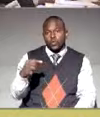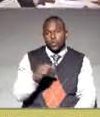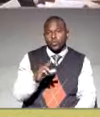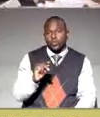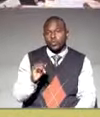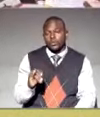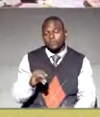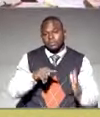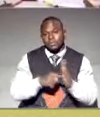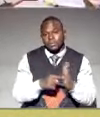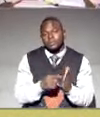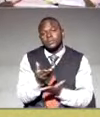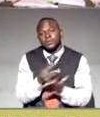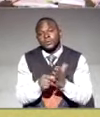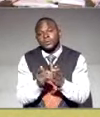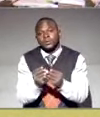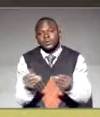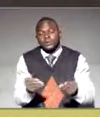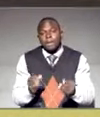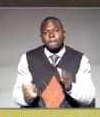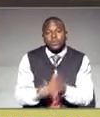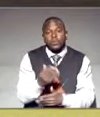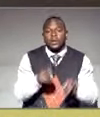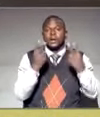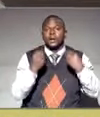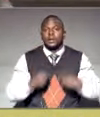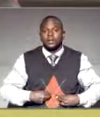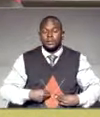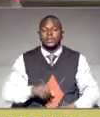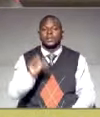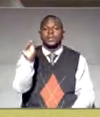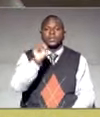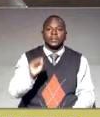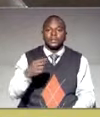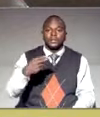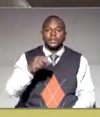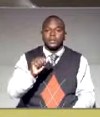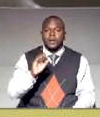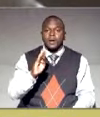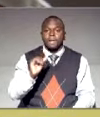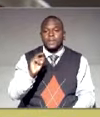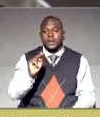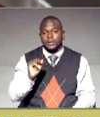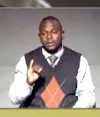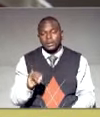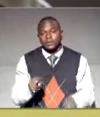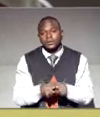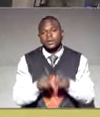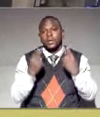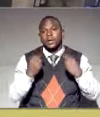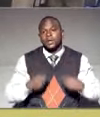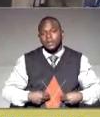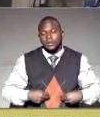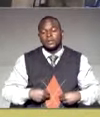had considered the mitigation factors raised by the defense lawyer, Shaban Sanywa, and submissions by the prosecutor,